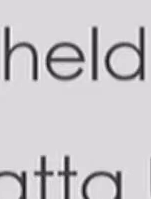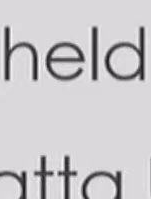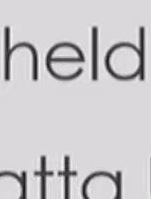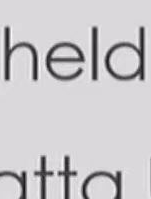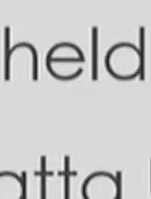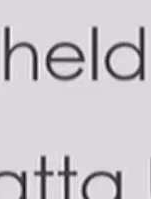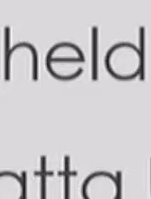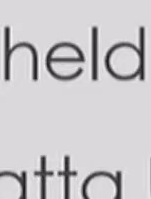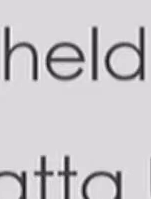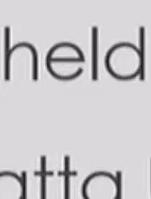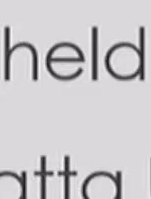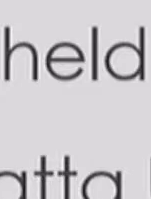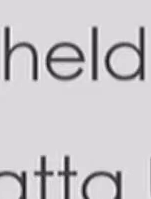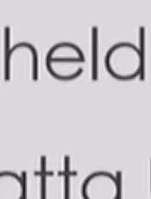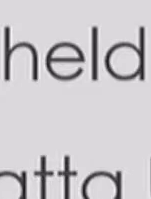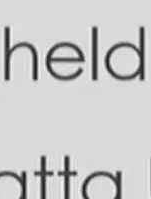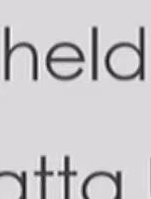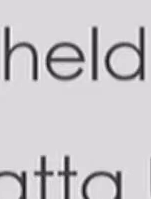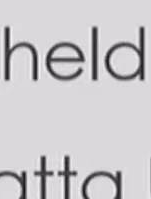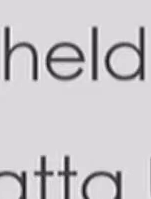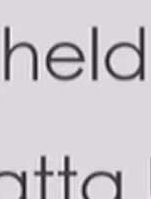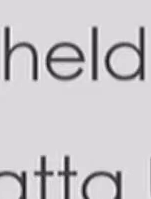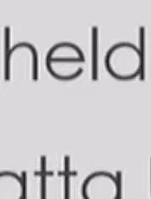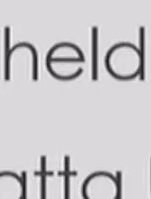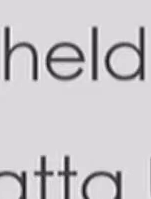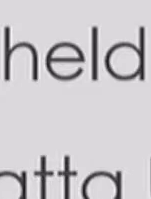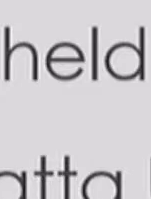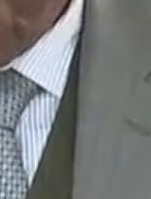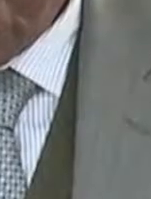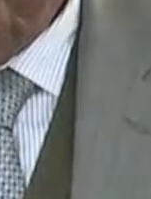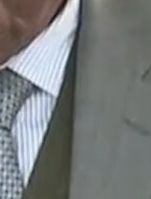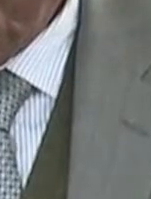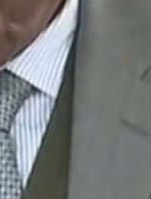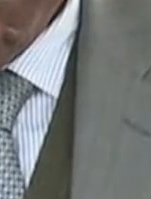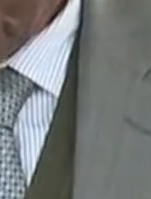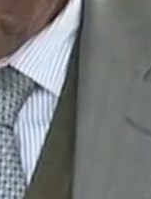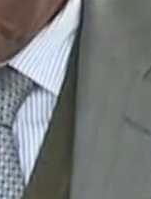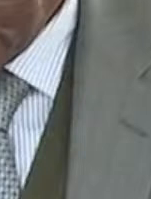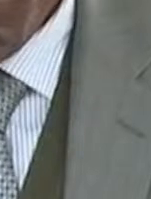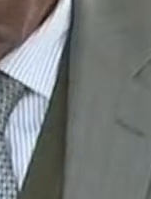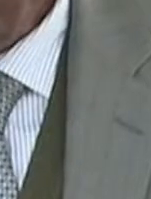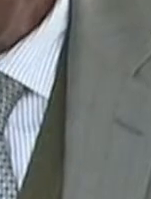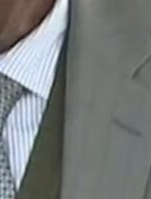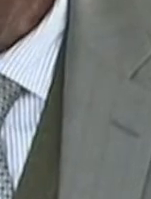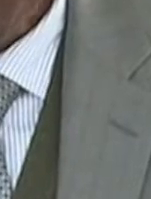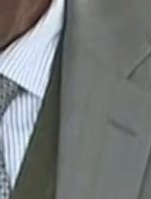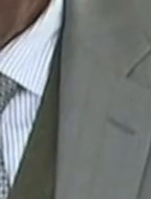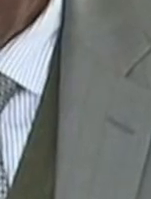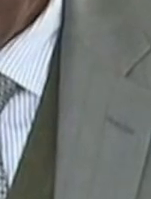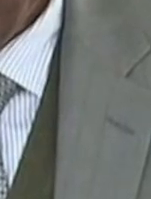education and its coverage of